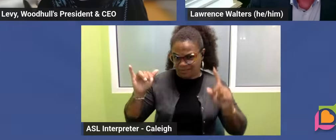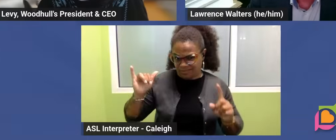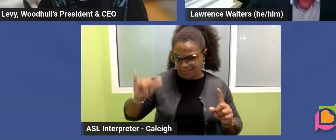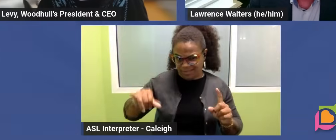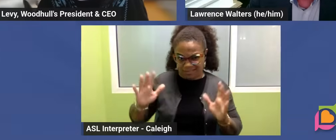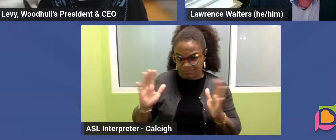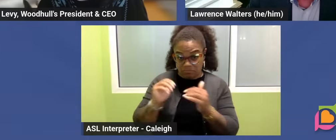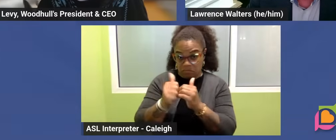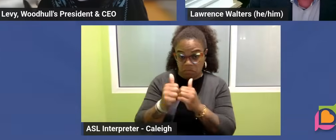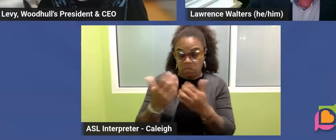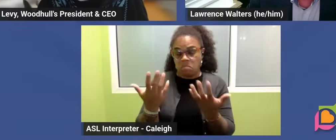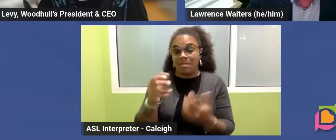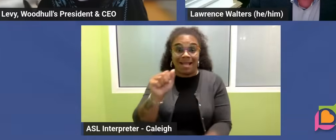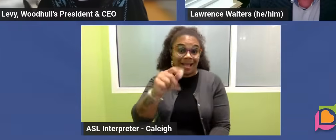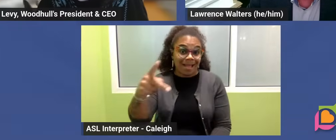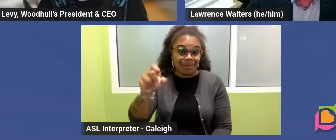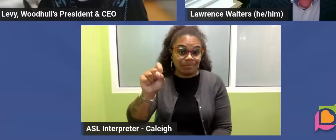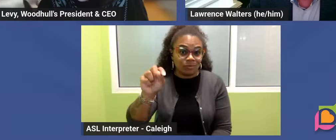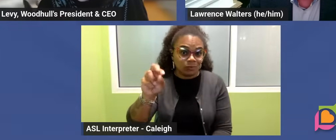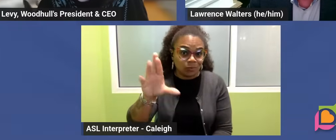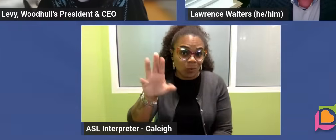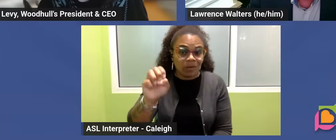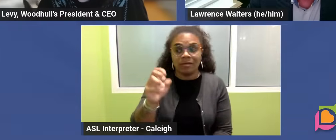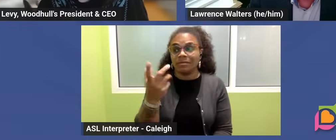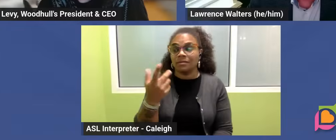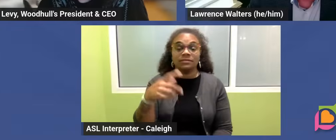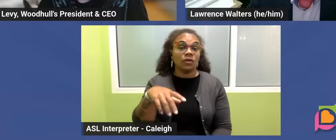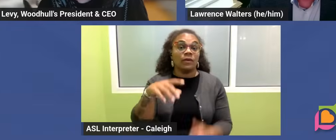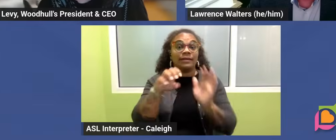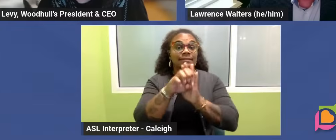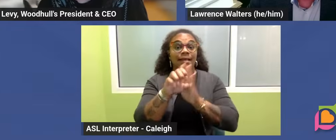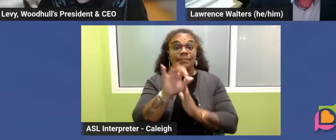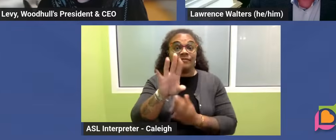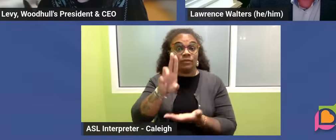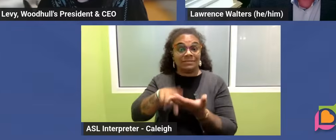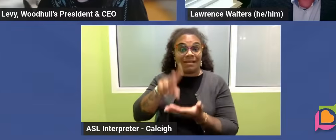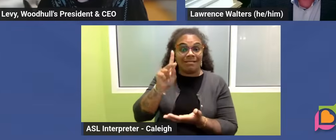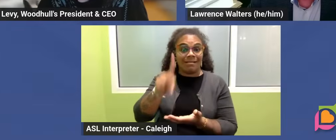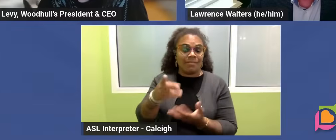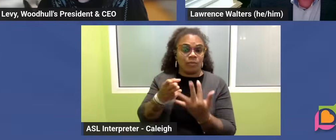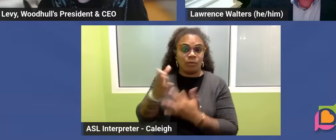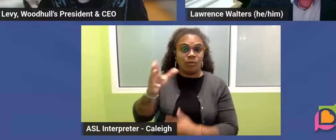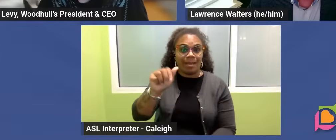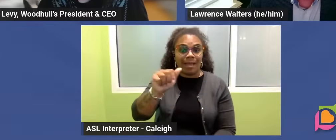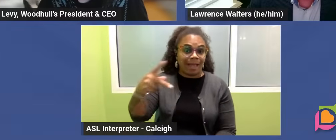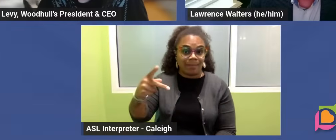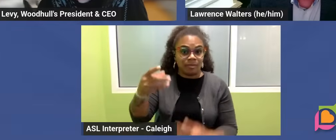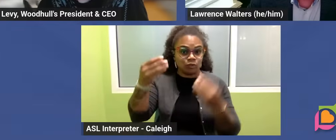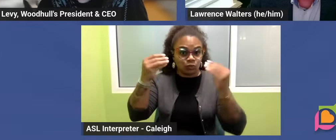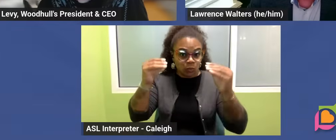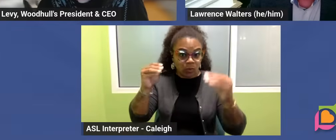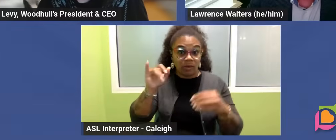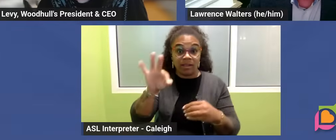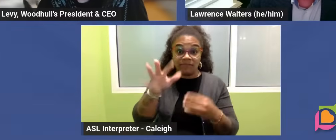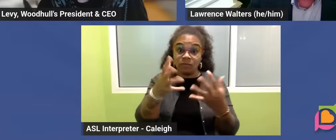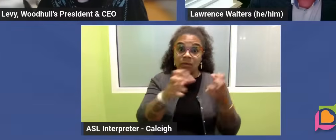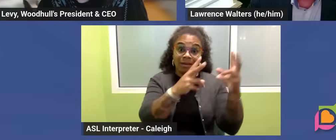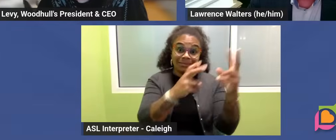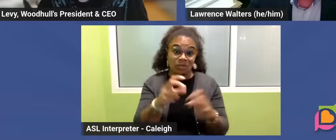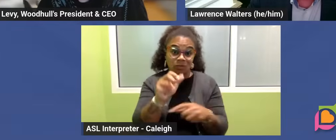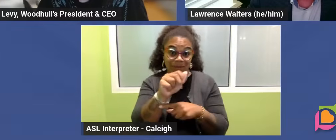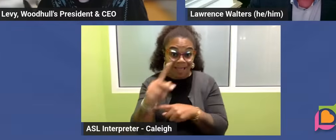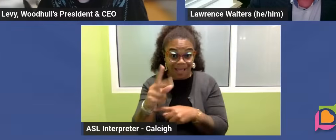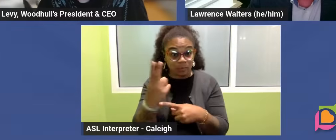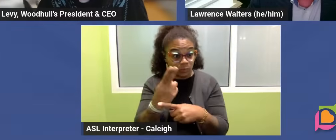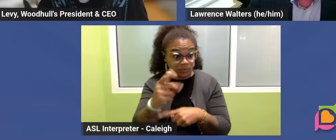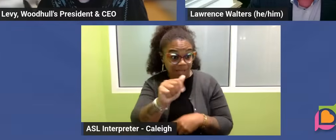app stores. So if you sign up on an app store and you want to download apps and use those apps, the app